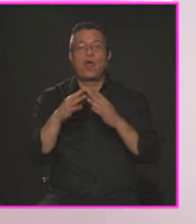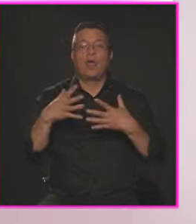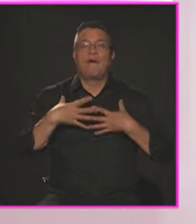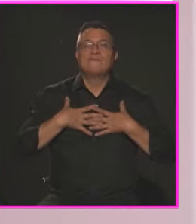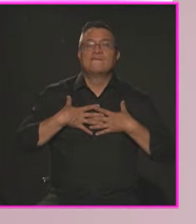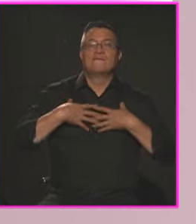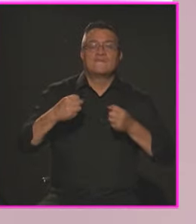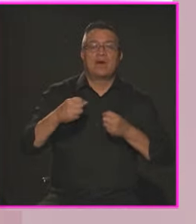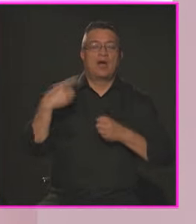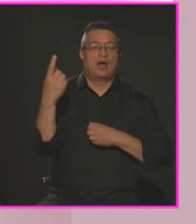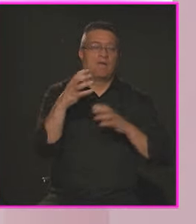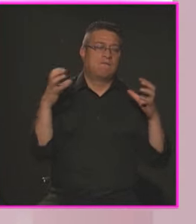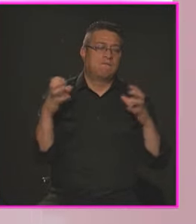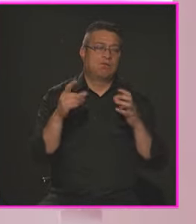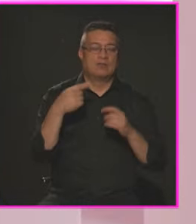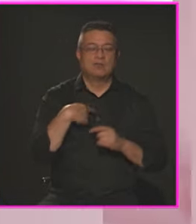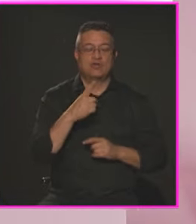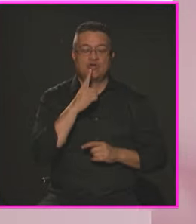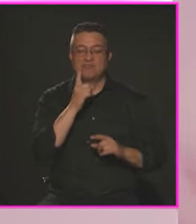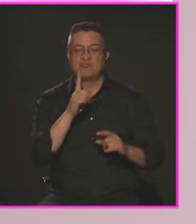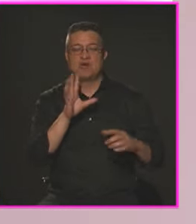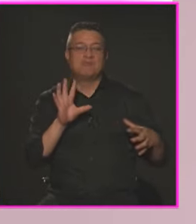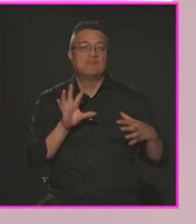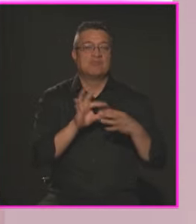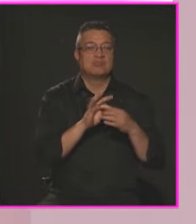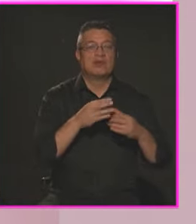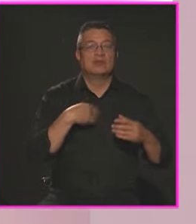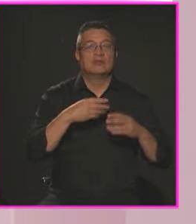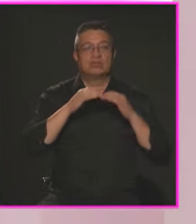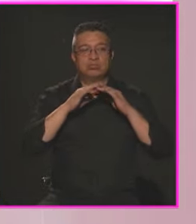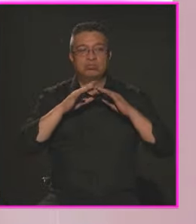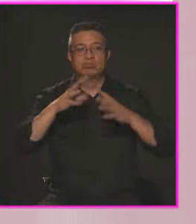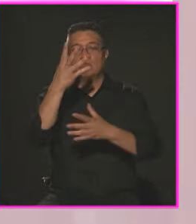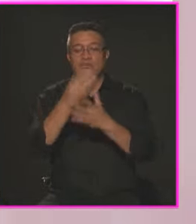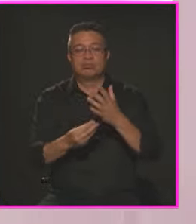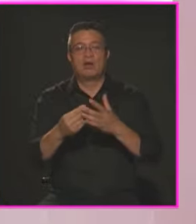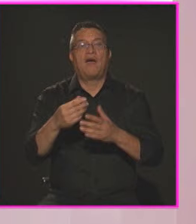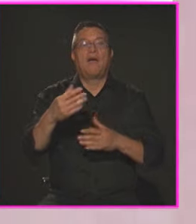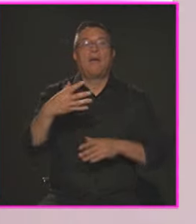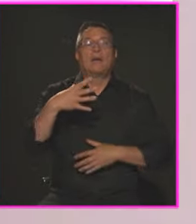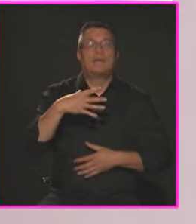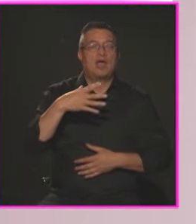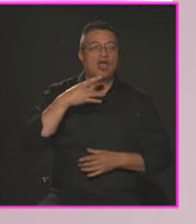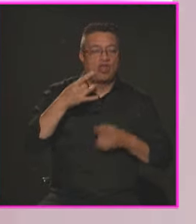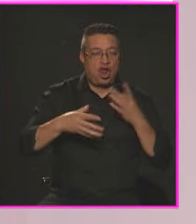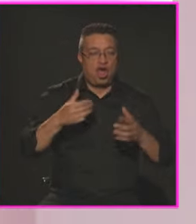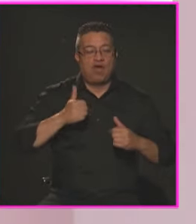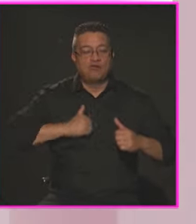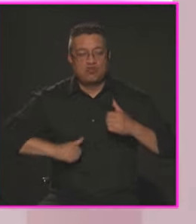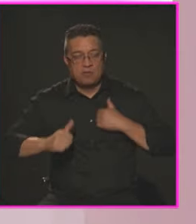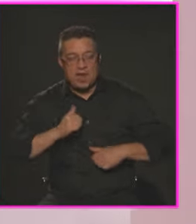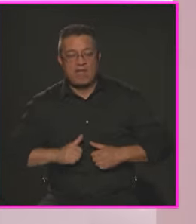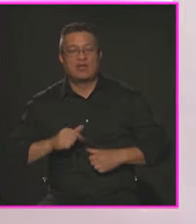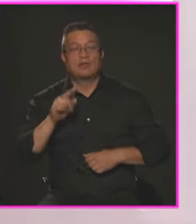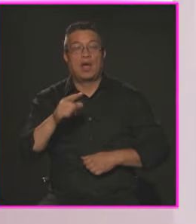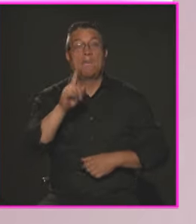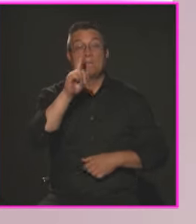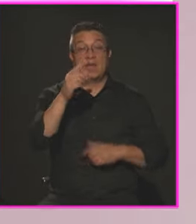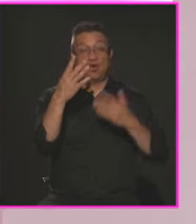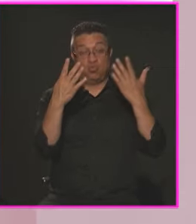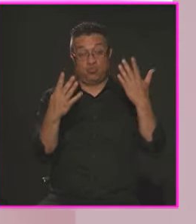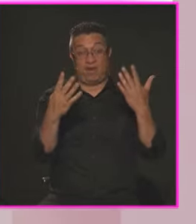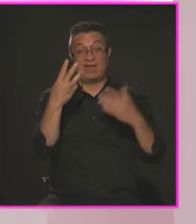spreading pain, ugliness, and suffering. This was written in 1939, and I think